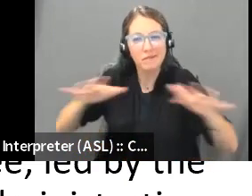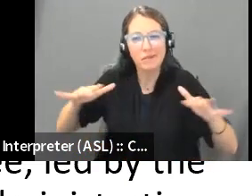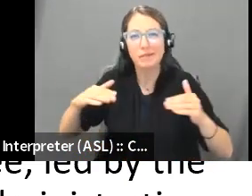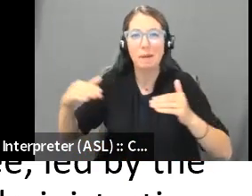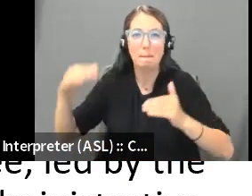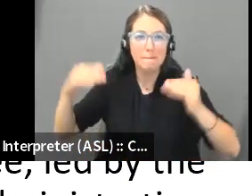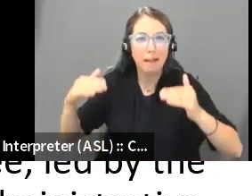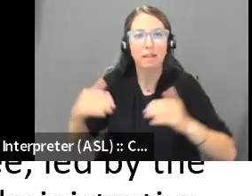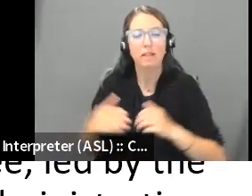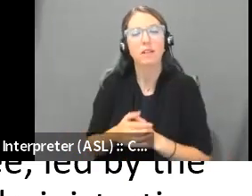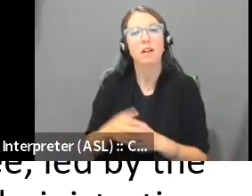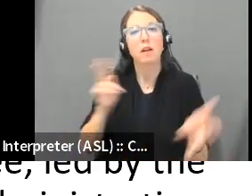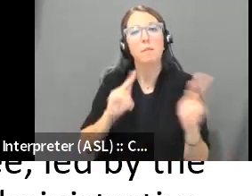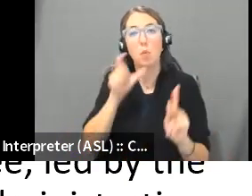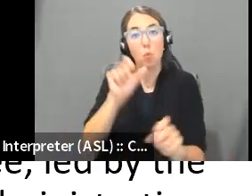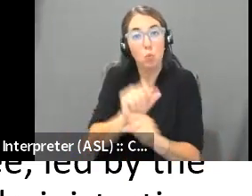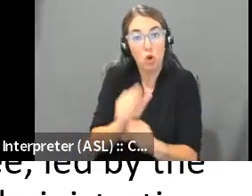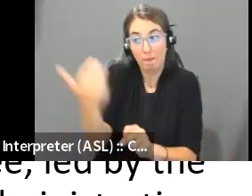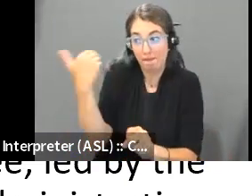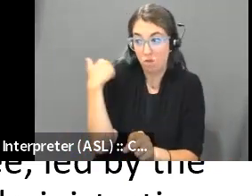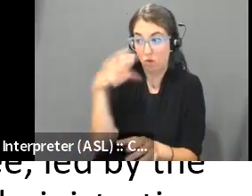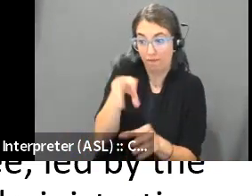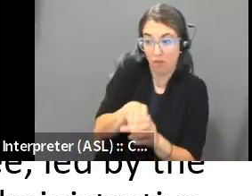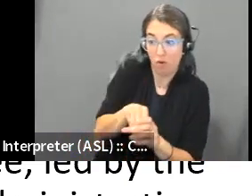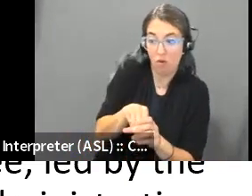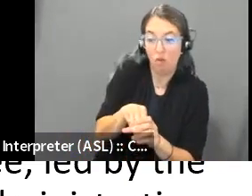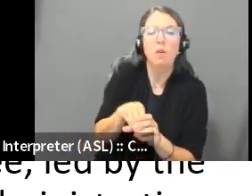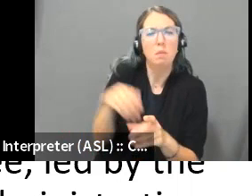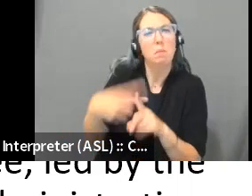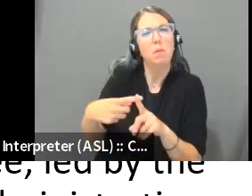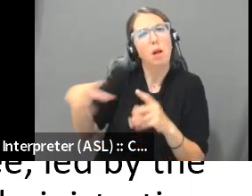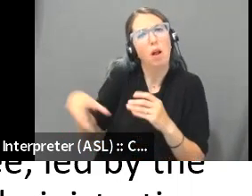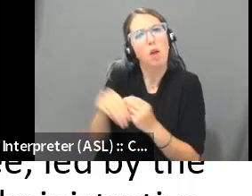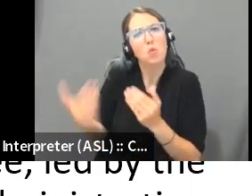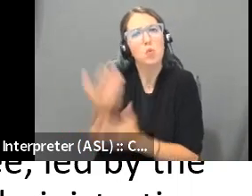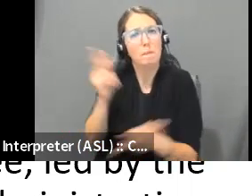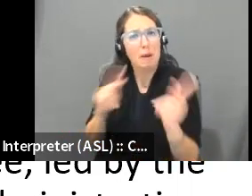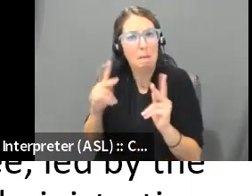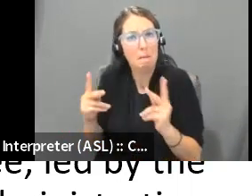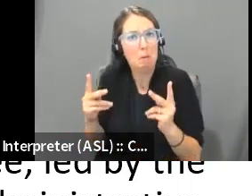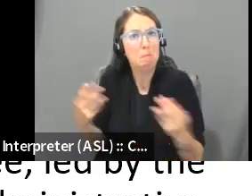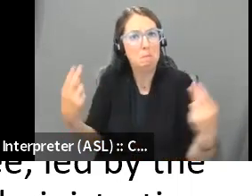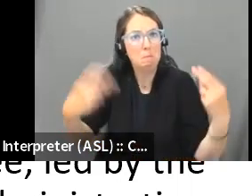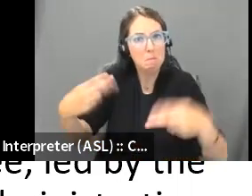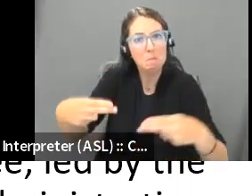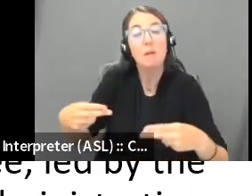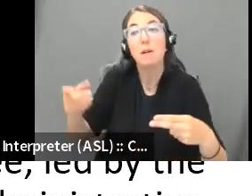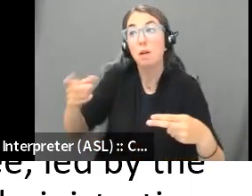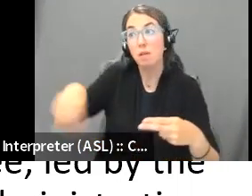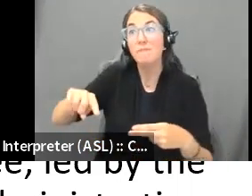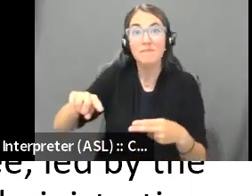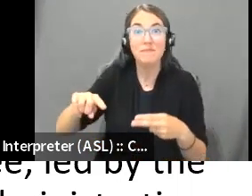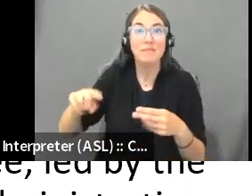of the working group, and we'll be adding a few people to this group representing some additional historically marginalized communities,